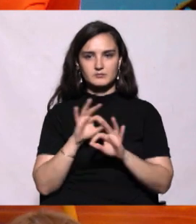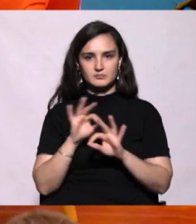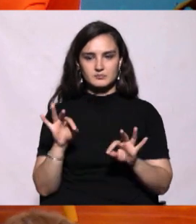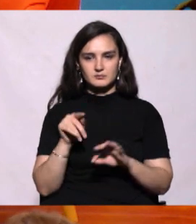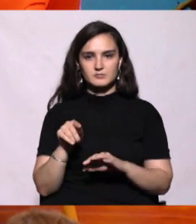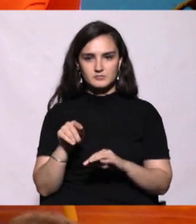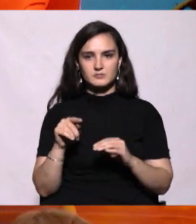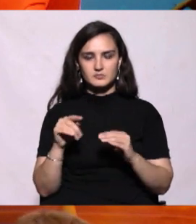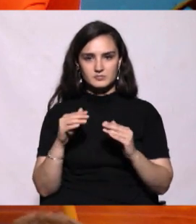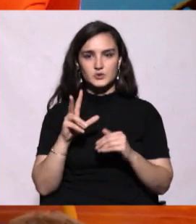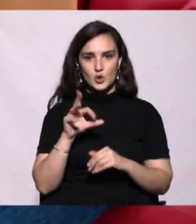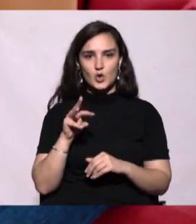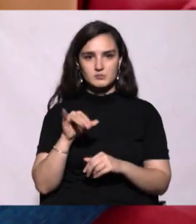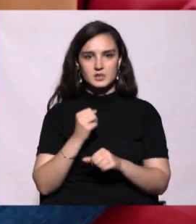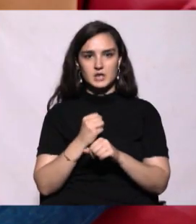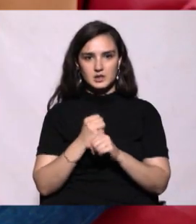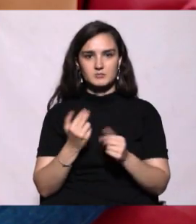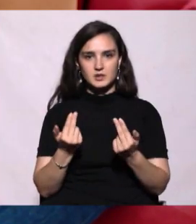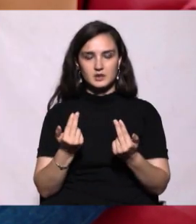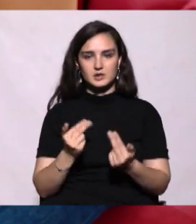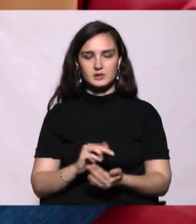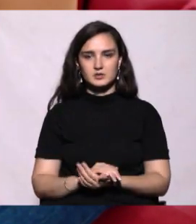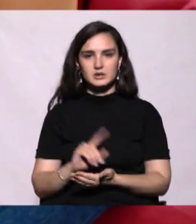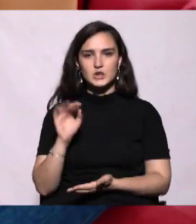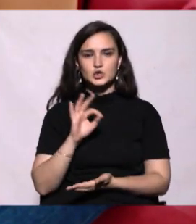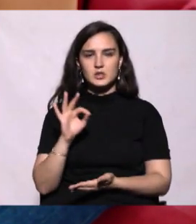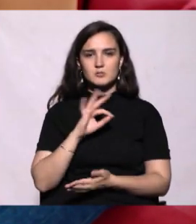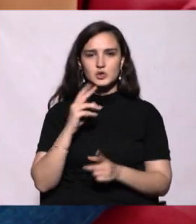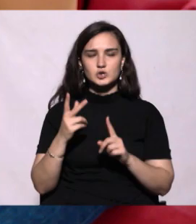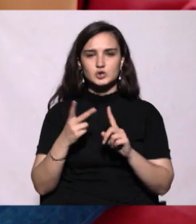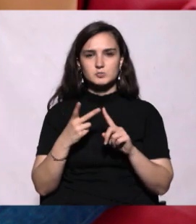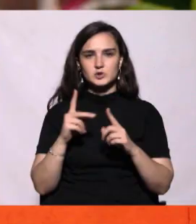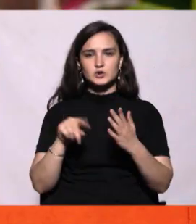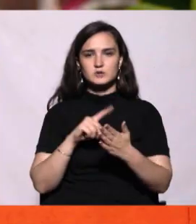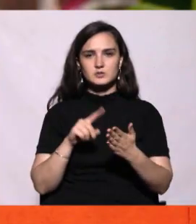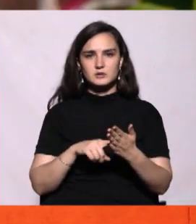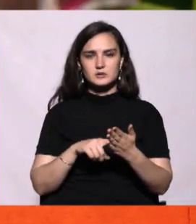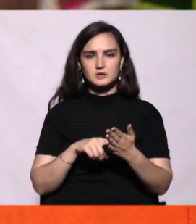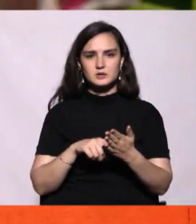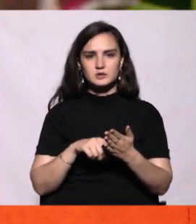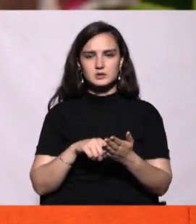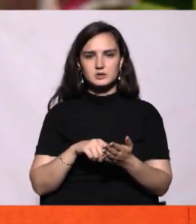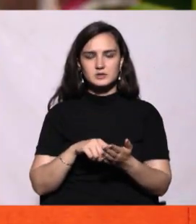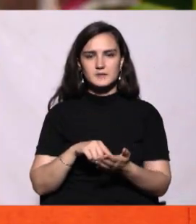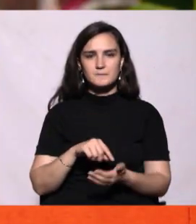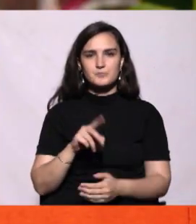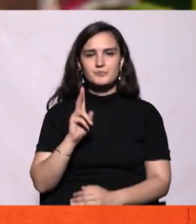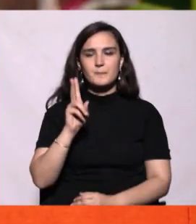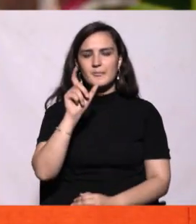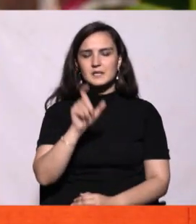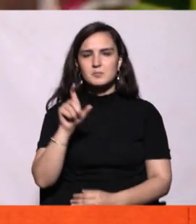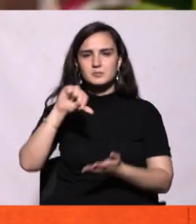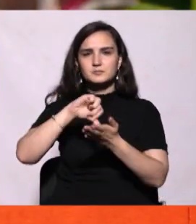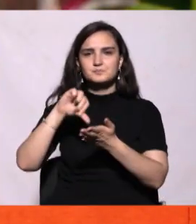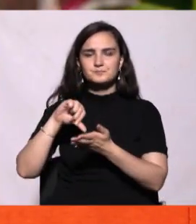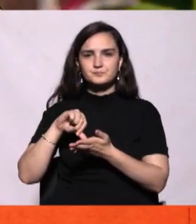what Holmes actually did, right? Now, what about the second question? What other creatures or kinds of people